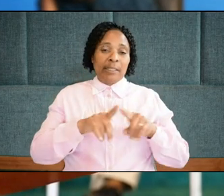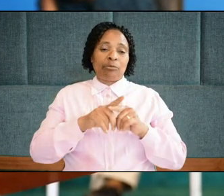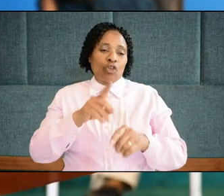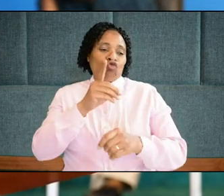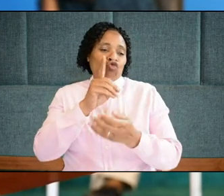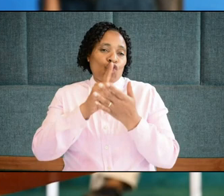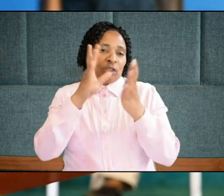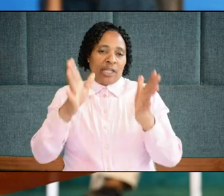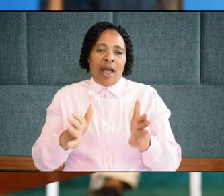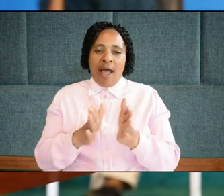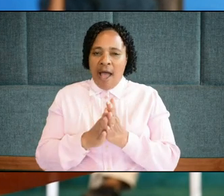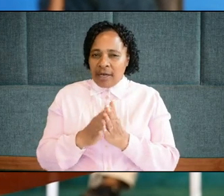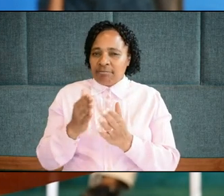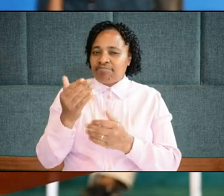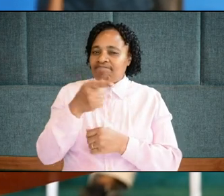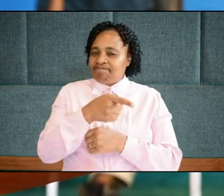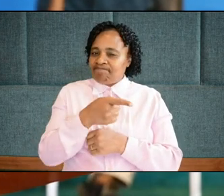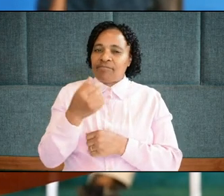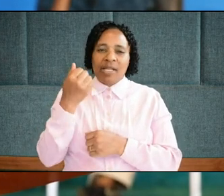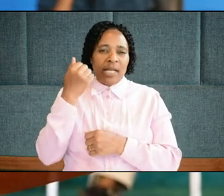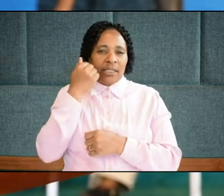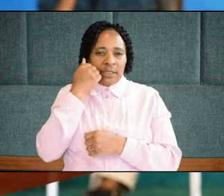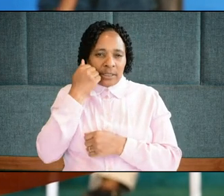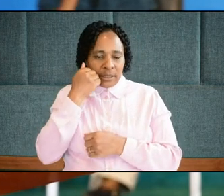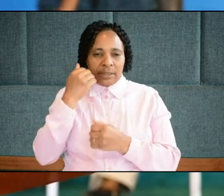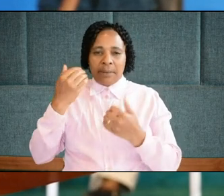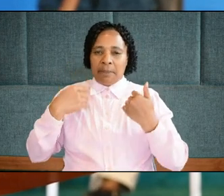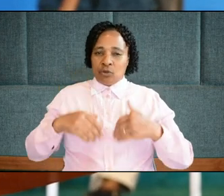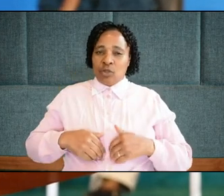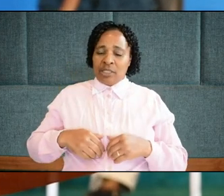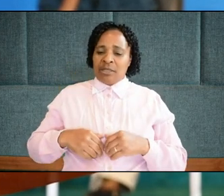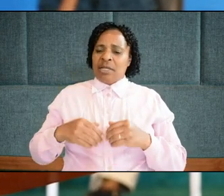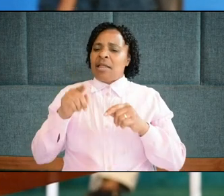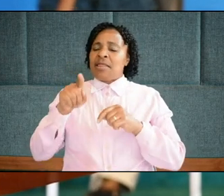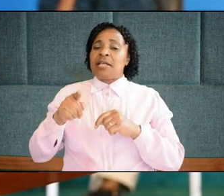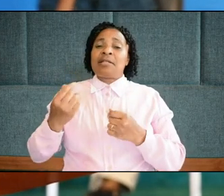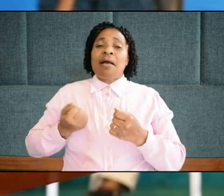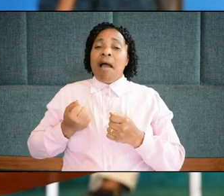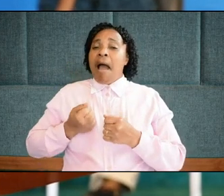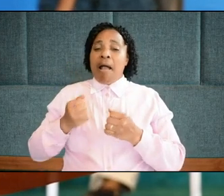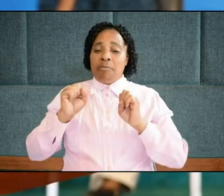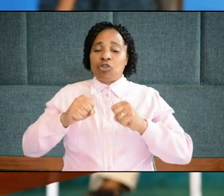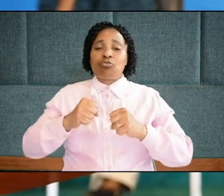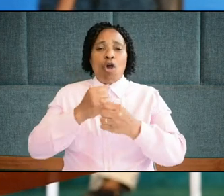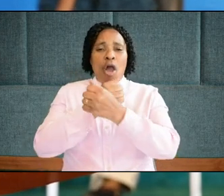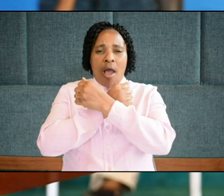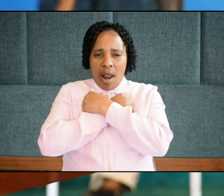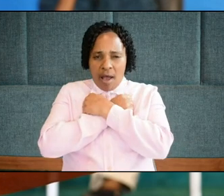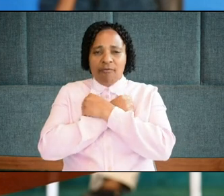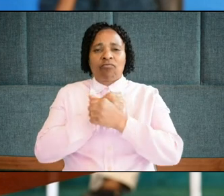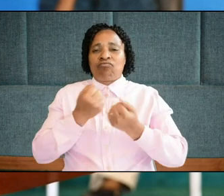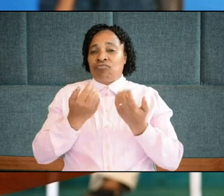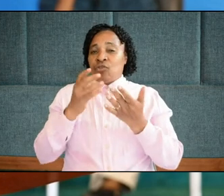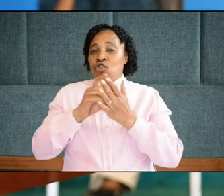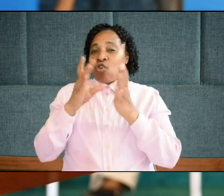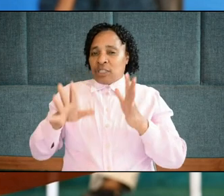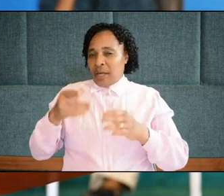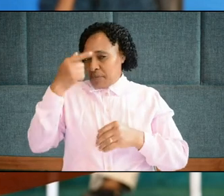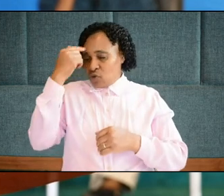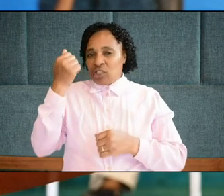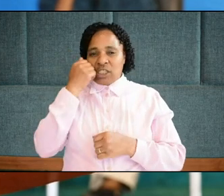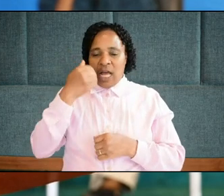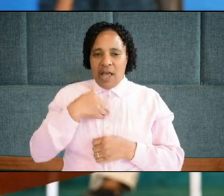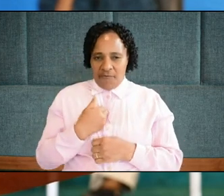patient. This was because Alexa knew a lot about doctors because she had many health problems. She got sick a